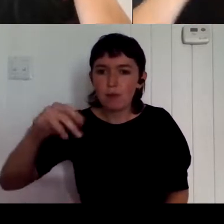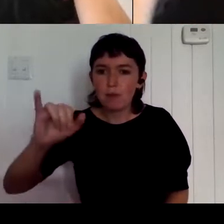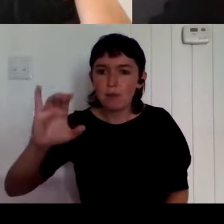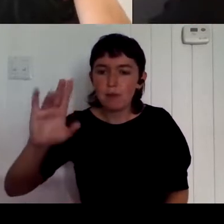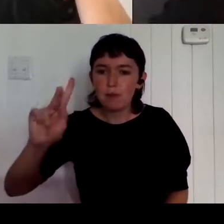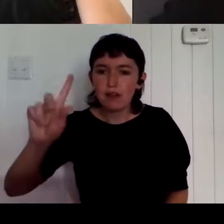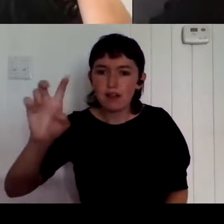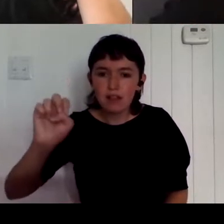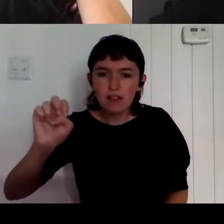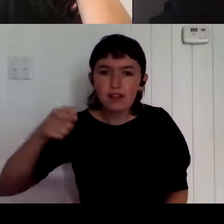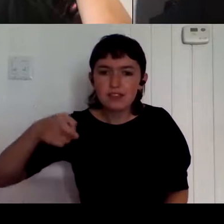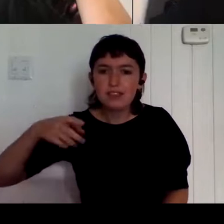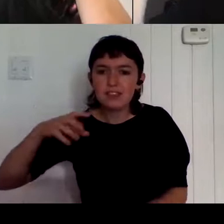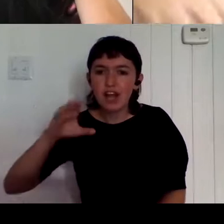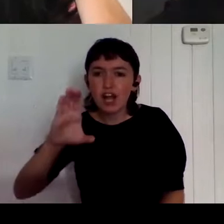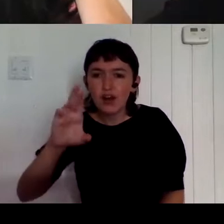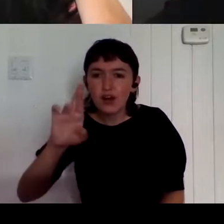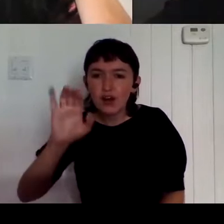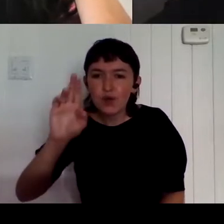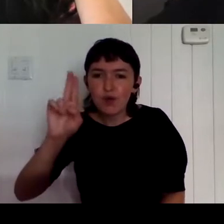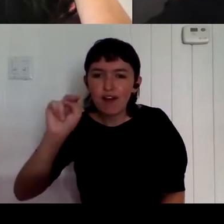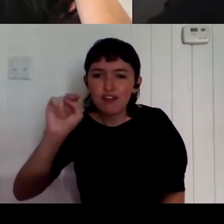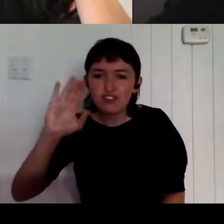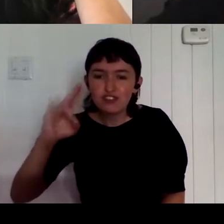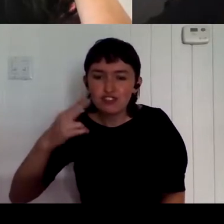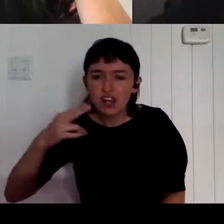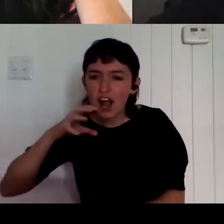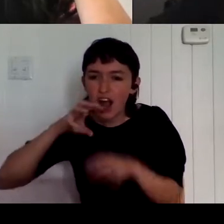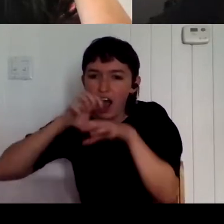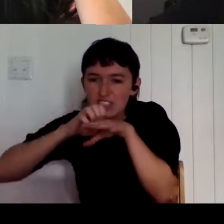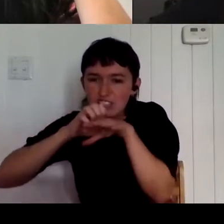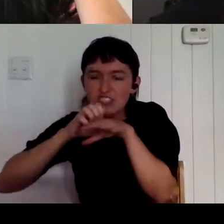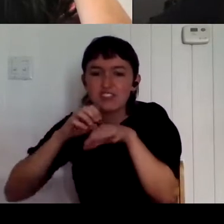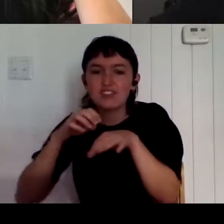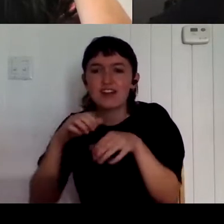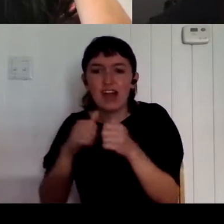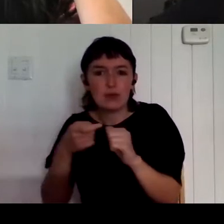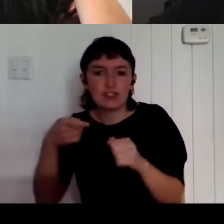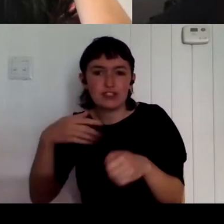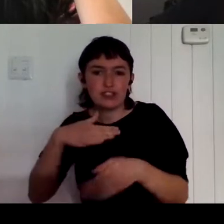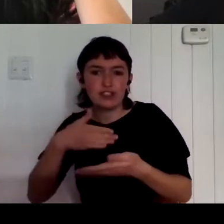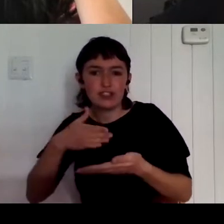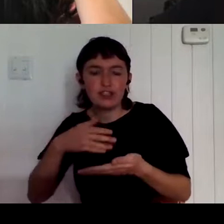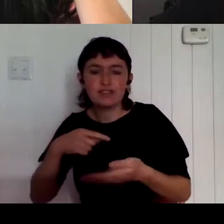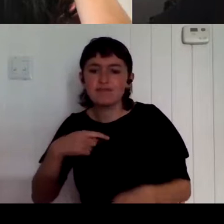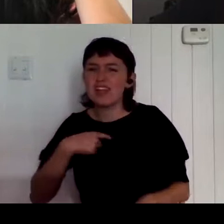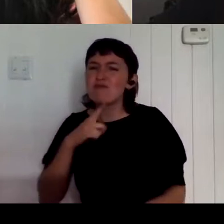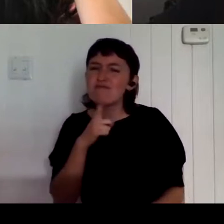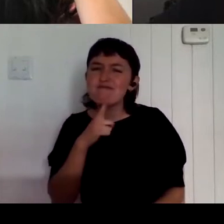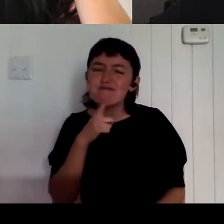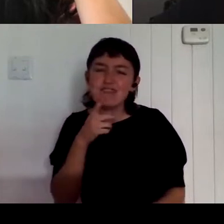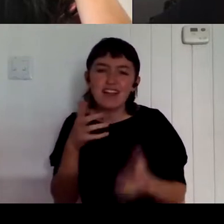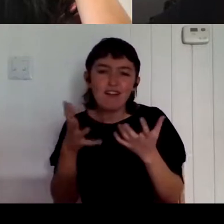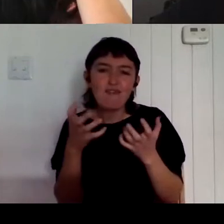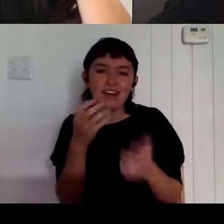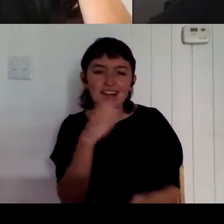into them because of the way that they're, uh, cooked and preserved. Um, and it really, really made me want to eat a jellyfish because I love pickles